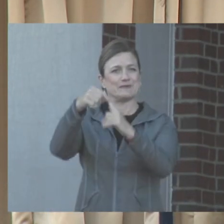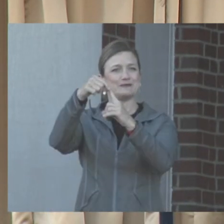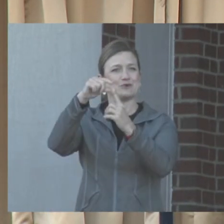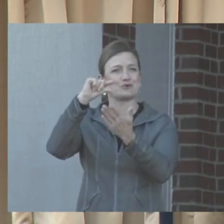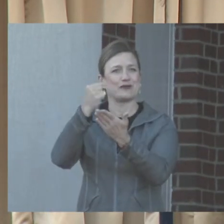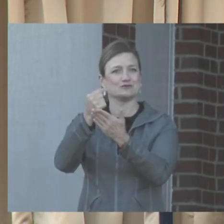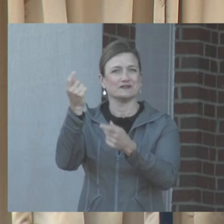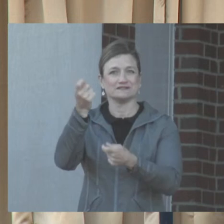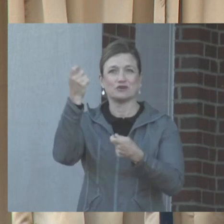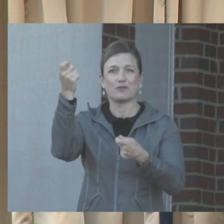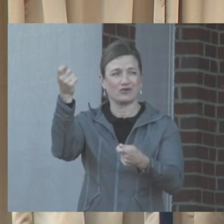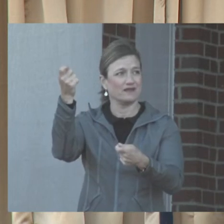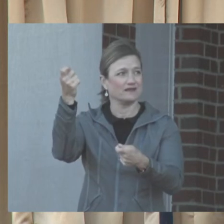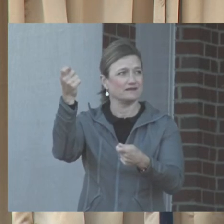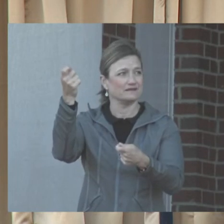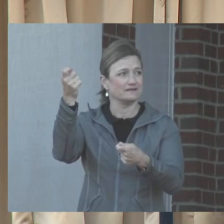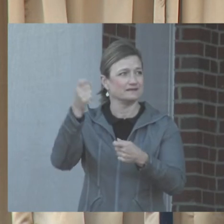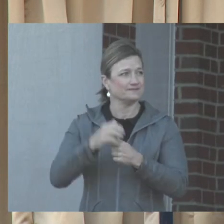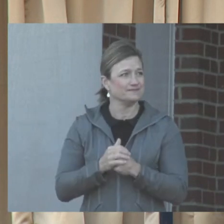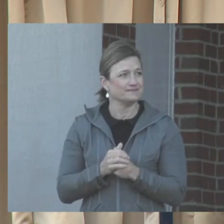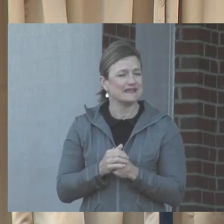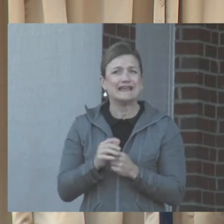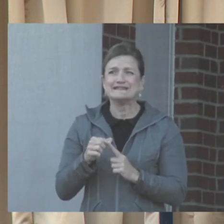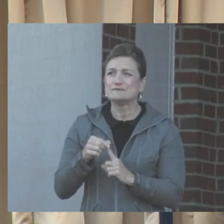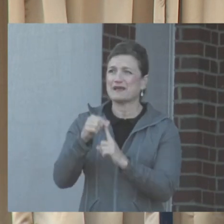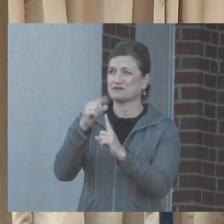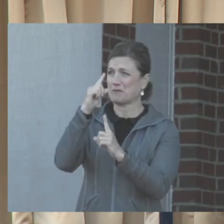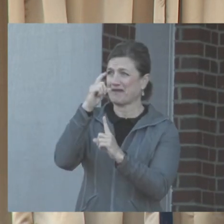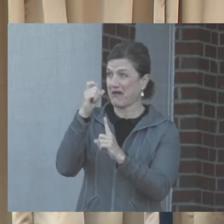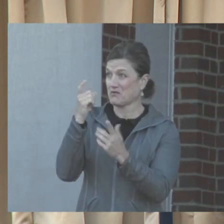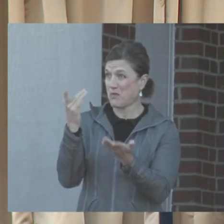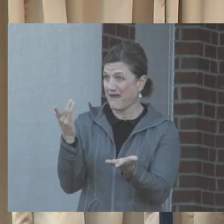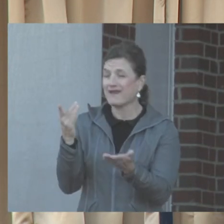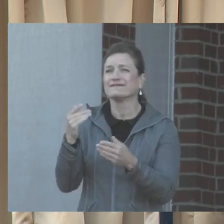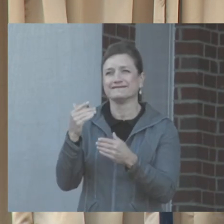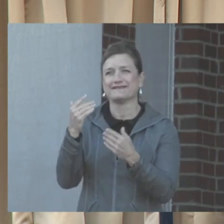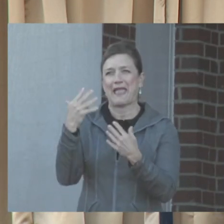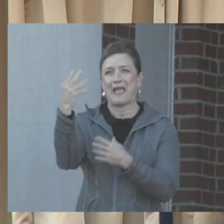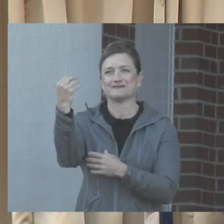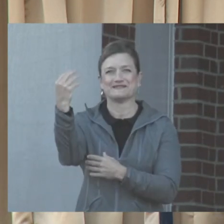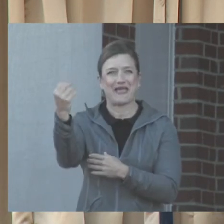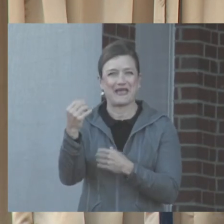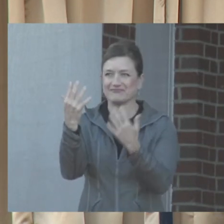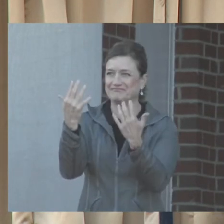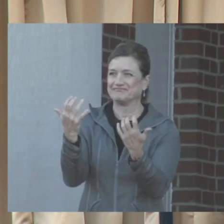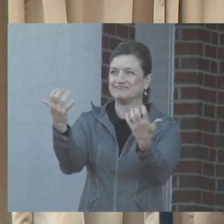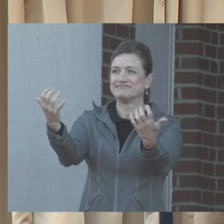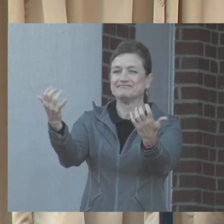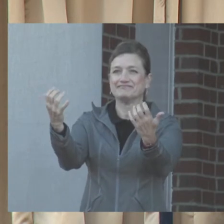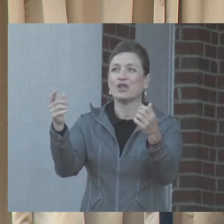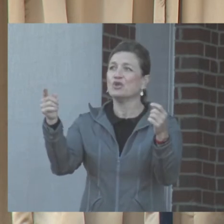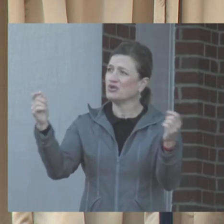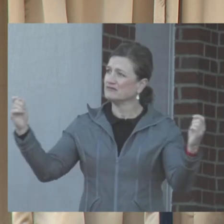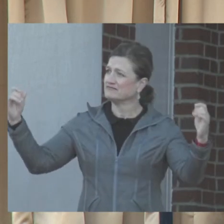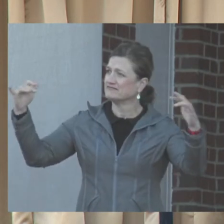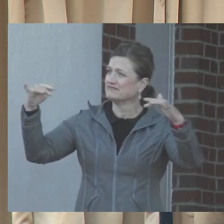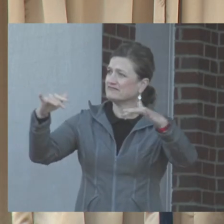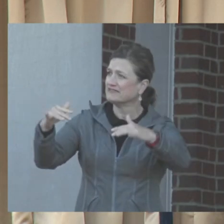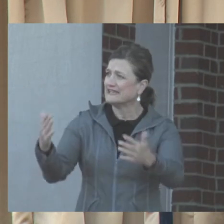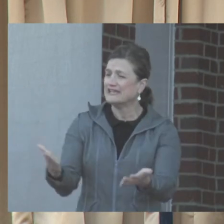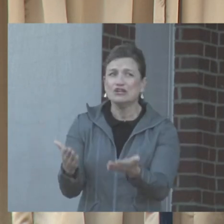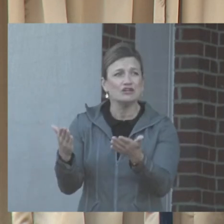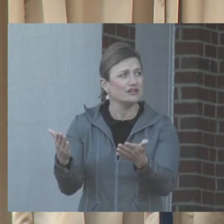graduation ceremony. It's so great to be outside today. You and the audience have gathered, and